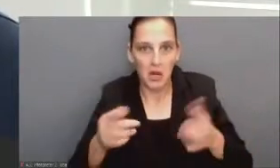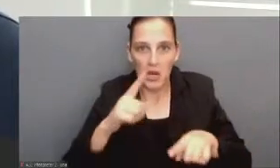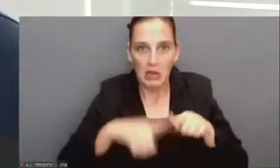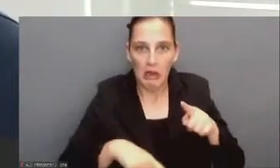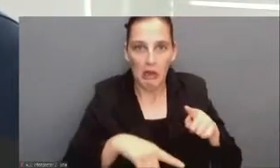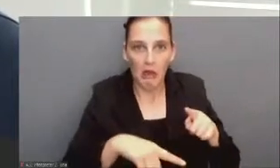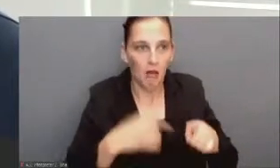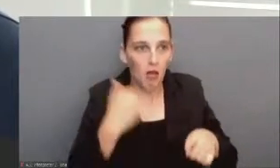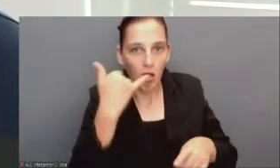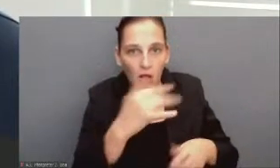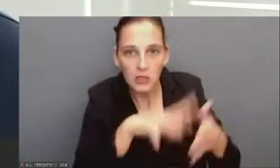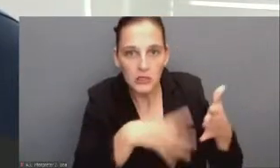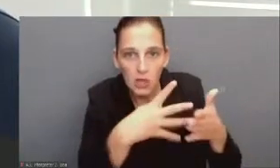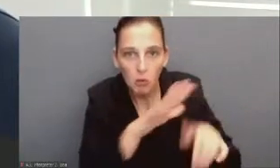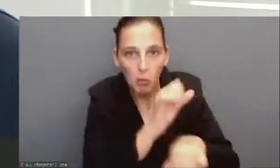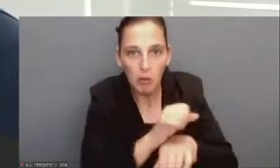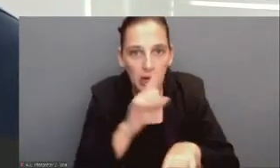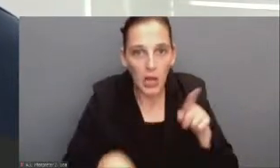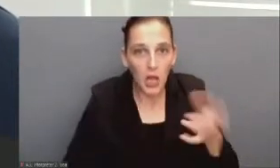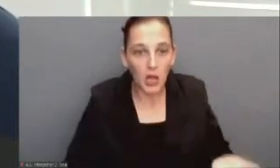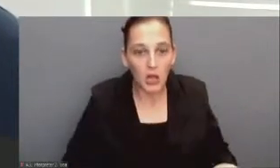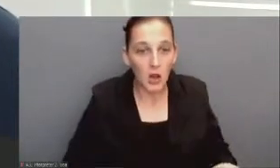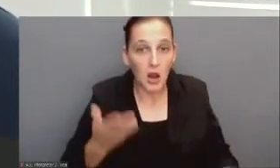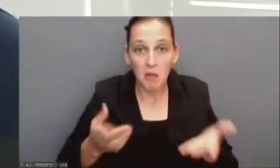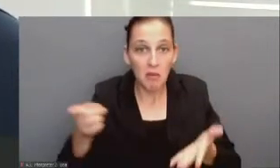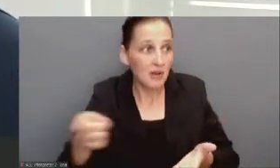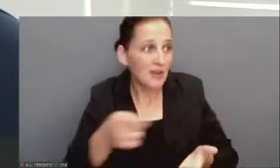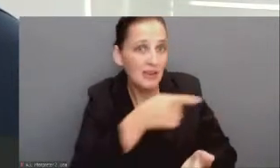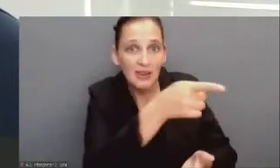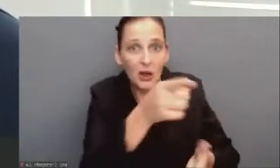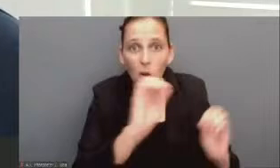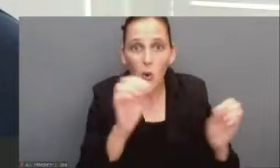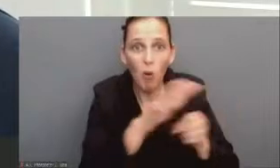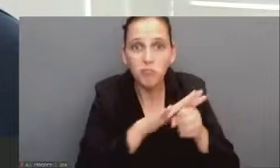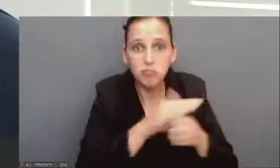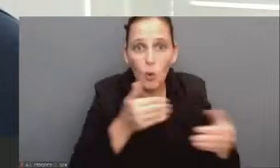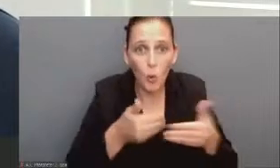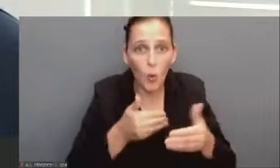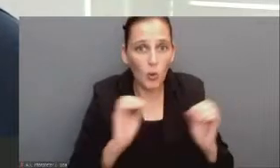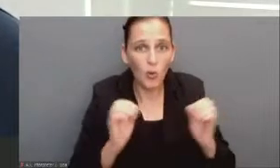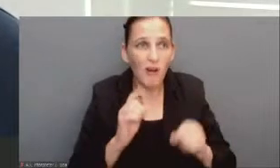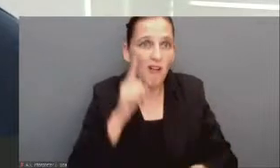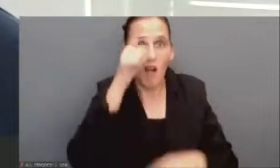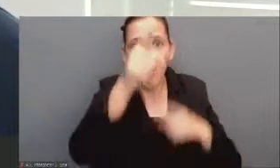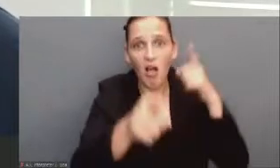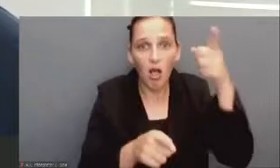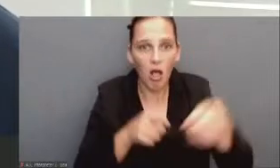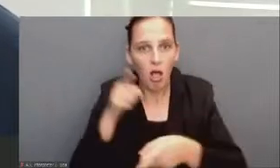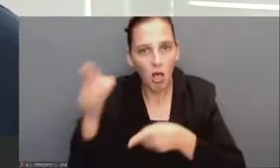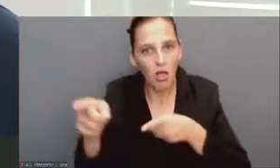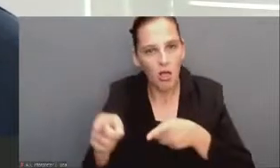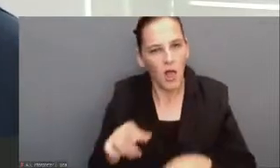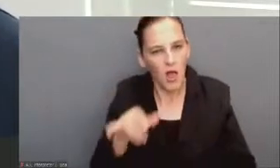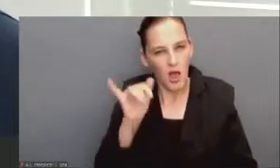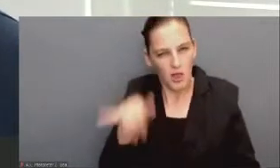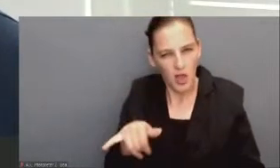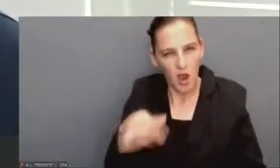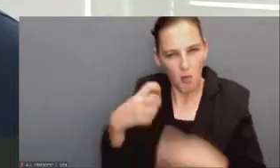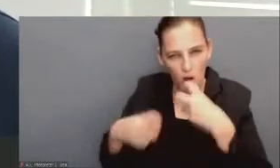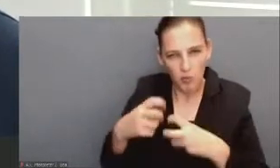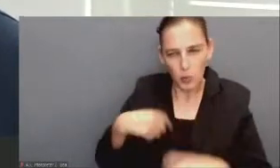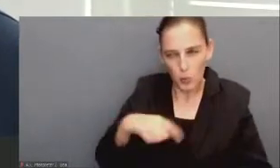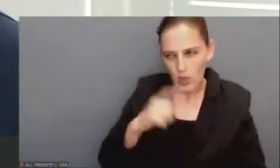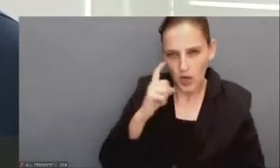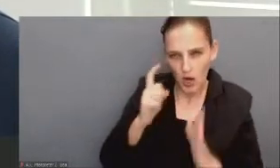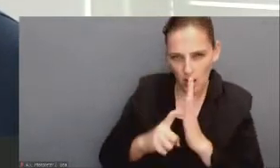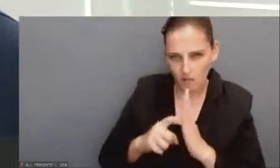of therapeutics nearby their communities. And these disadvantages have to be identified. Fortunately,